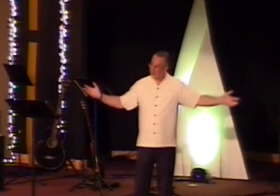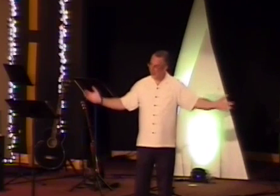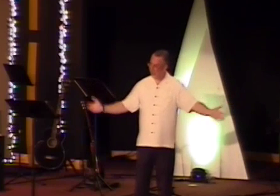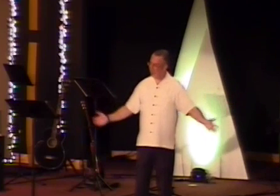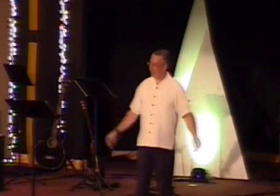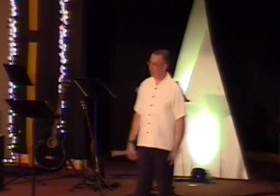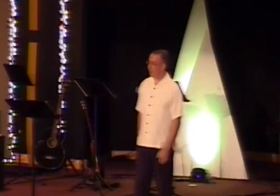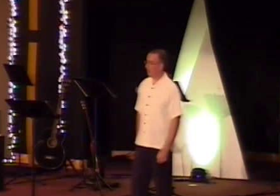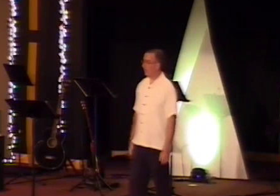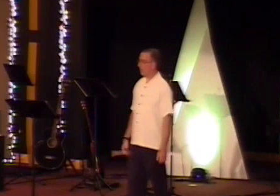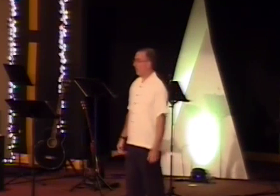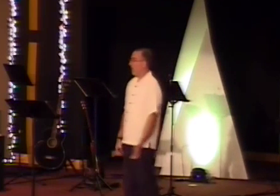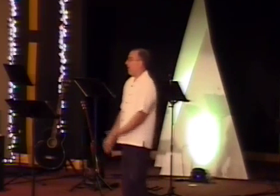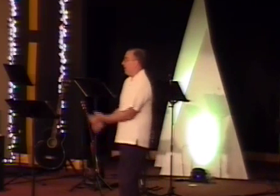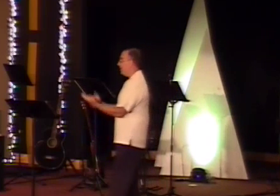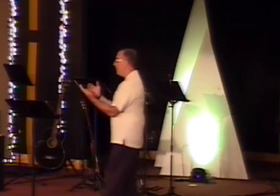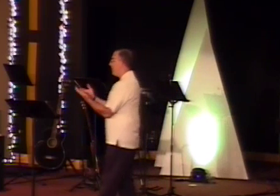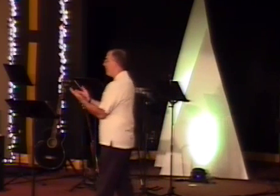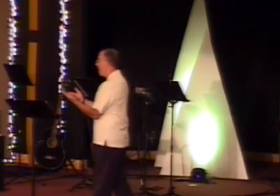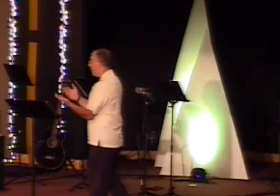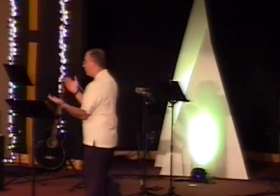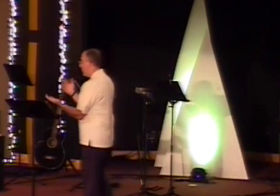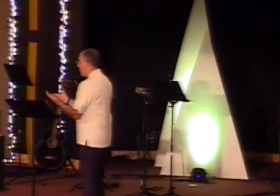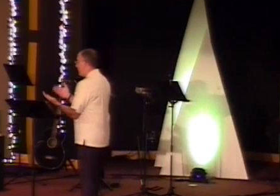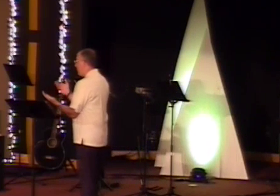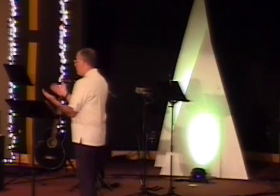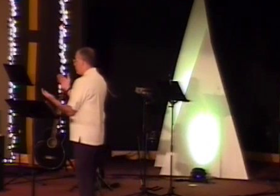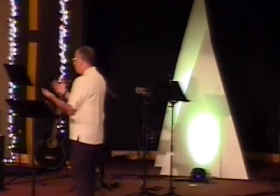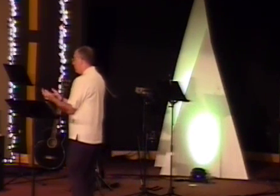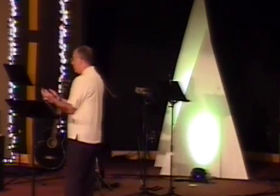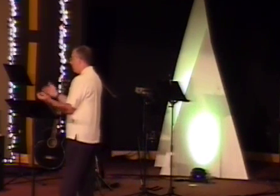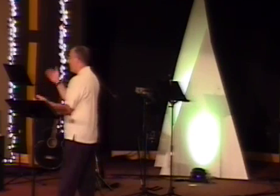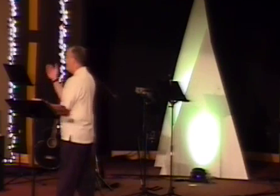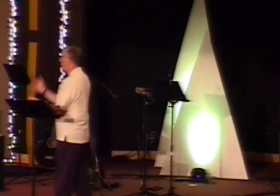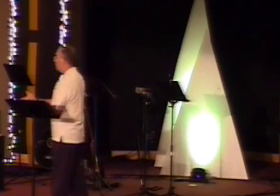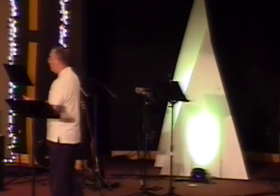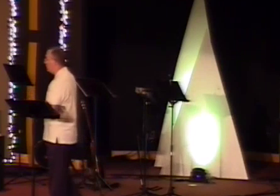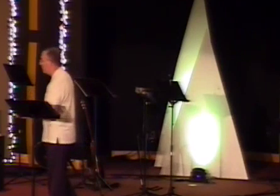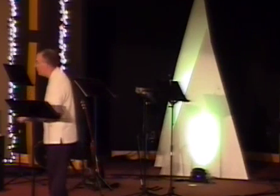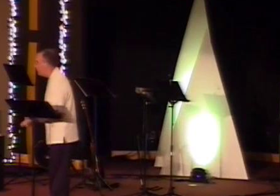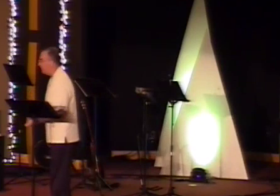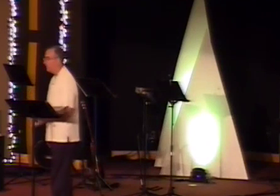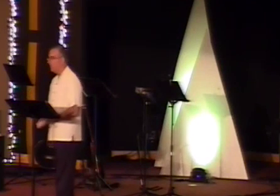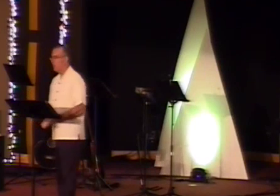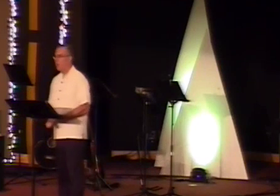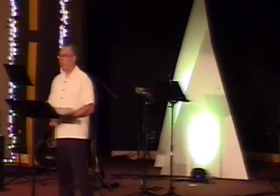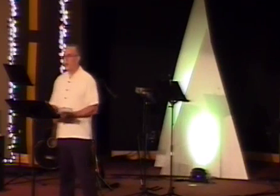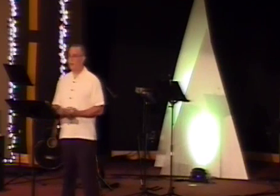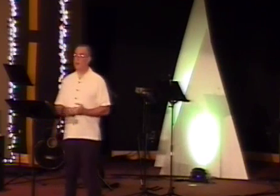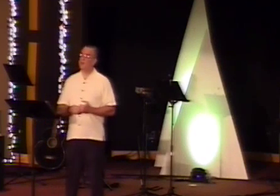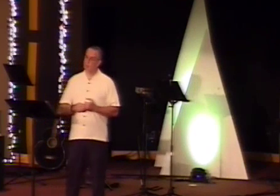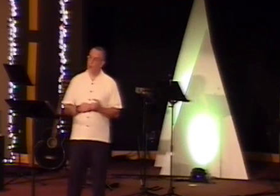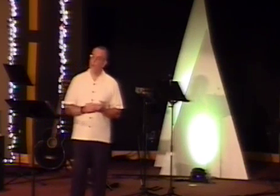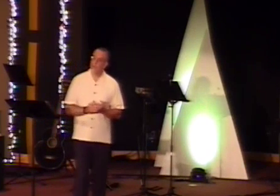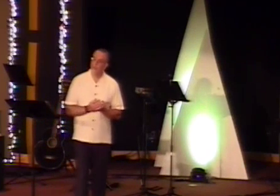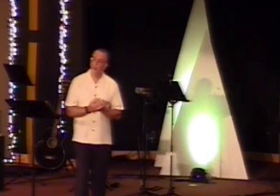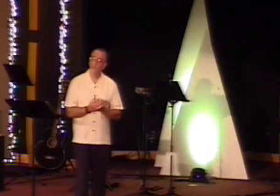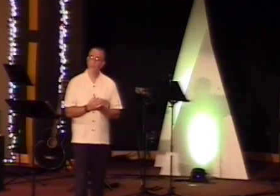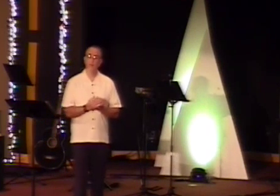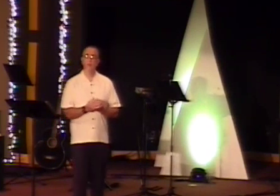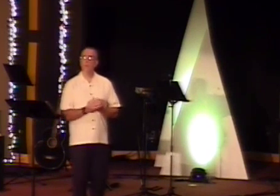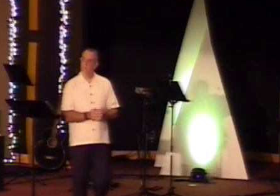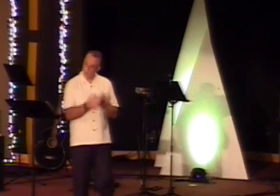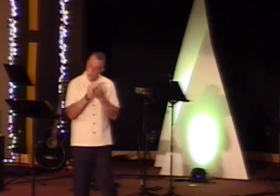old enough. You see, to be an apostle, you had to be with Jesus from his baptism to his ascension. Now, there's some old